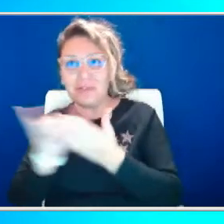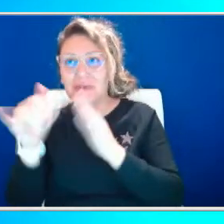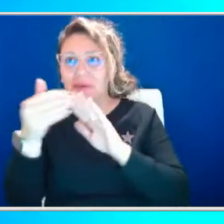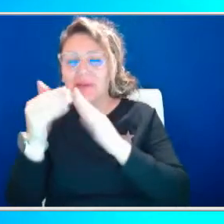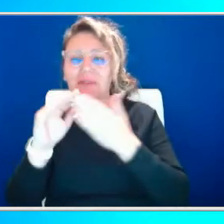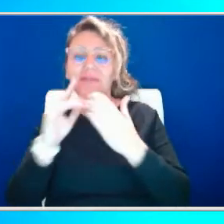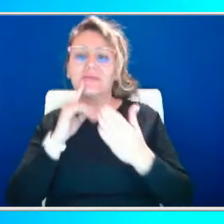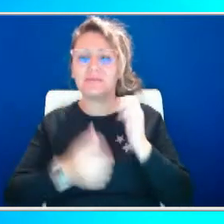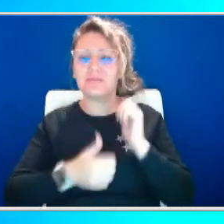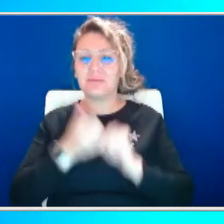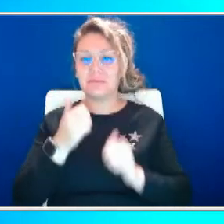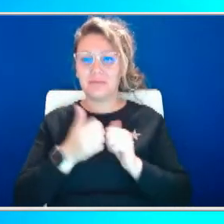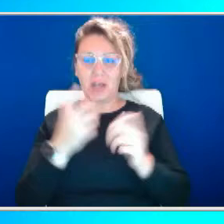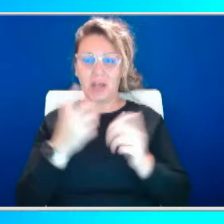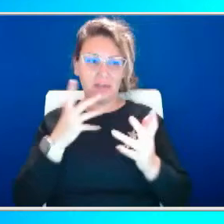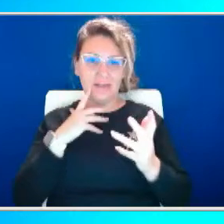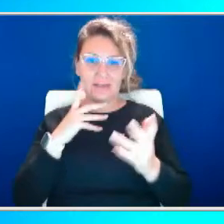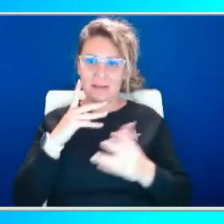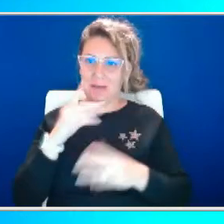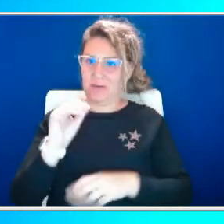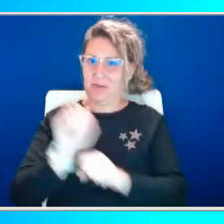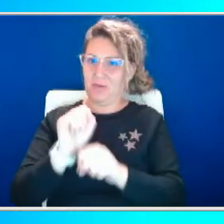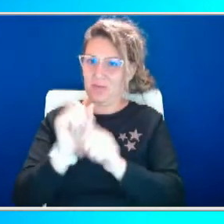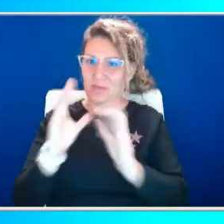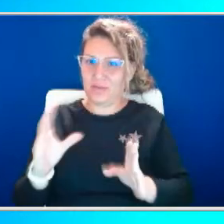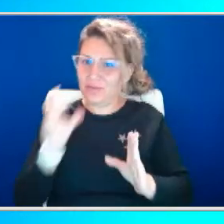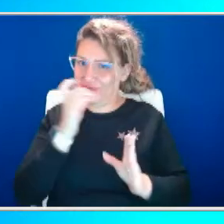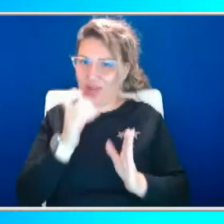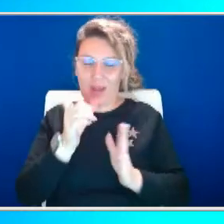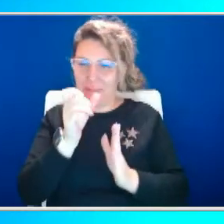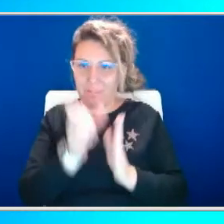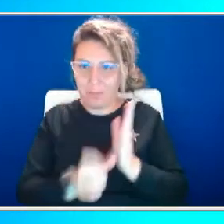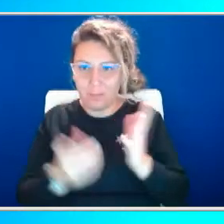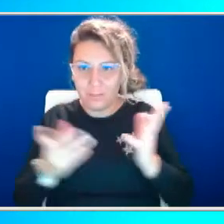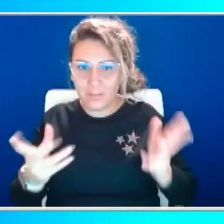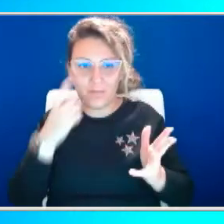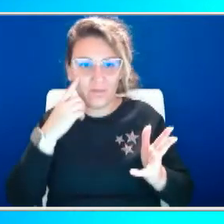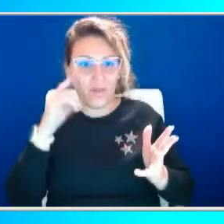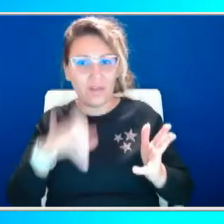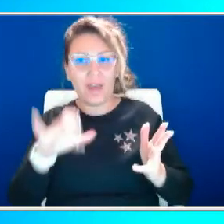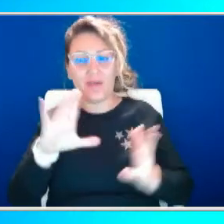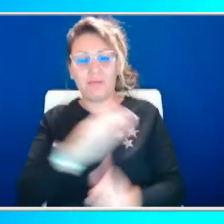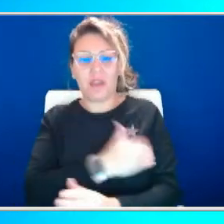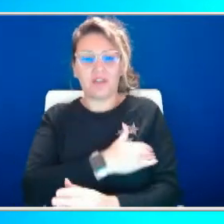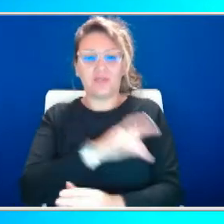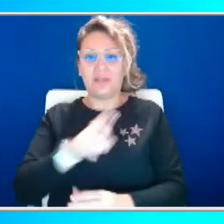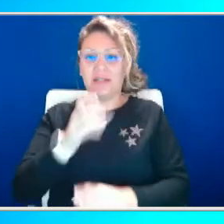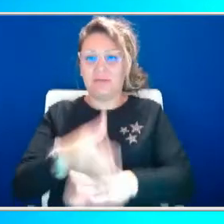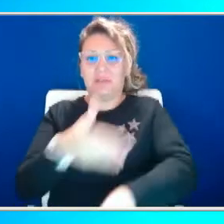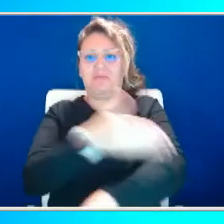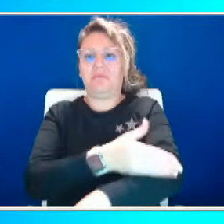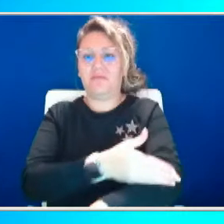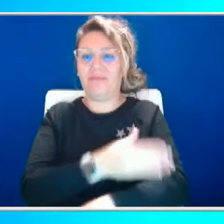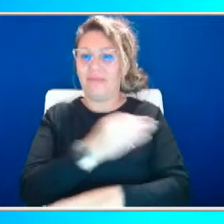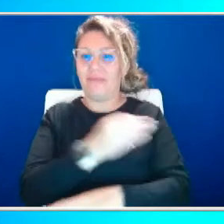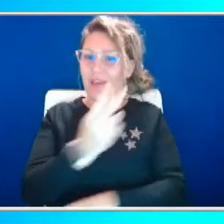colleagues in spine will say, there's really not an operation for this. Your muscles just need to be stronger. And, patients will try physical therapy. For some people,